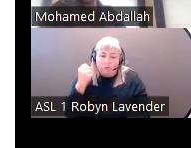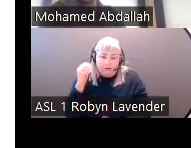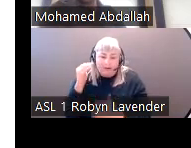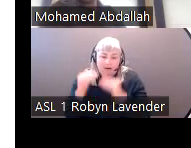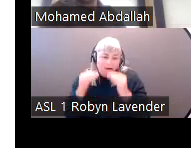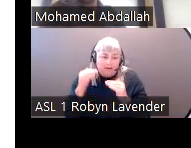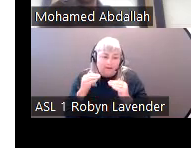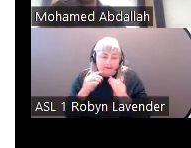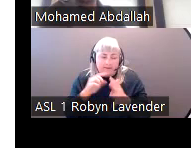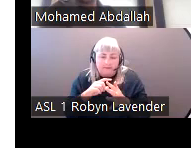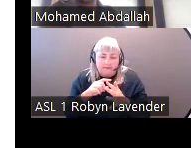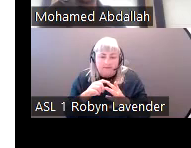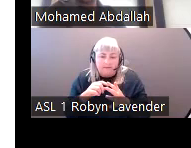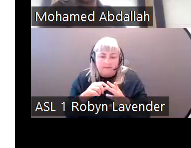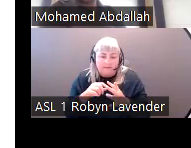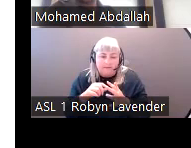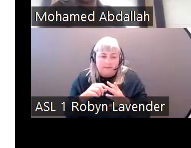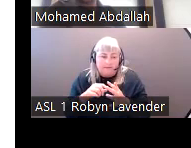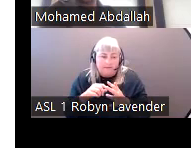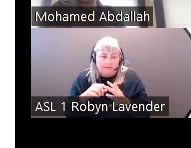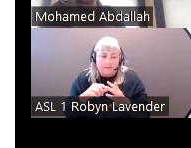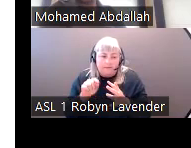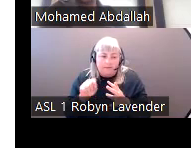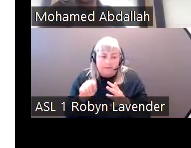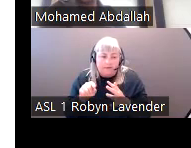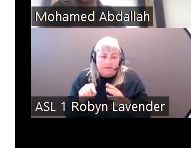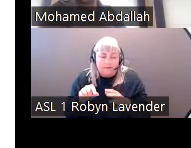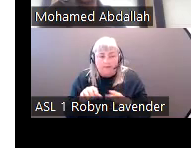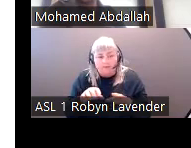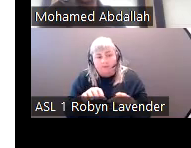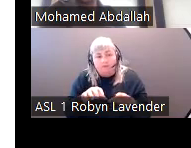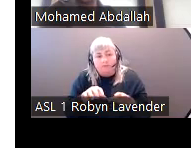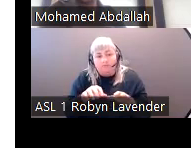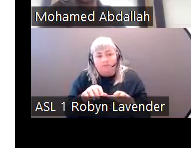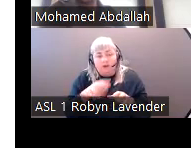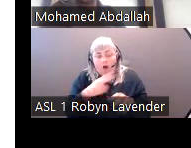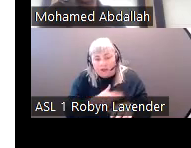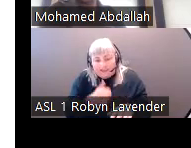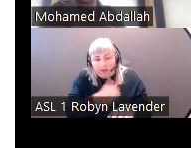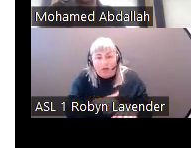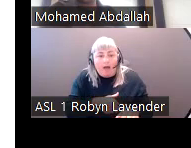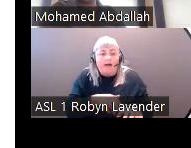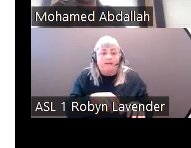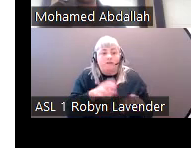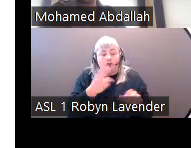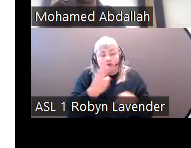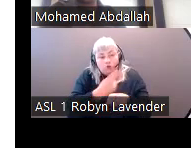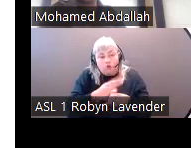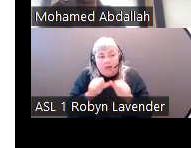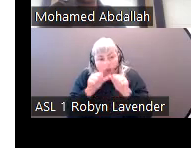that are currently hospitalized and occupying acute care beds. They miss the essential services in the